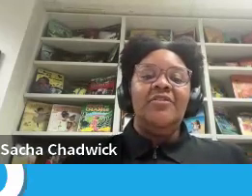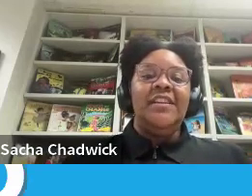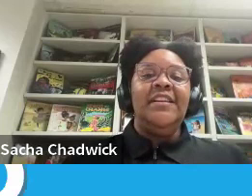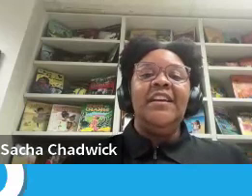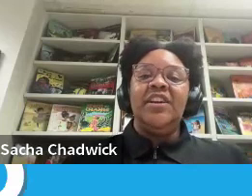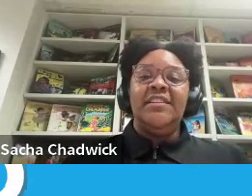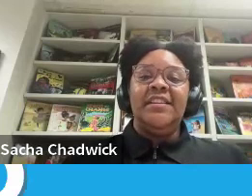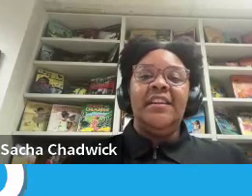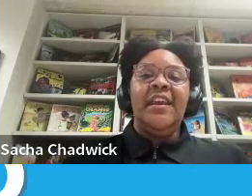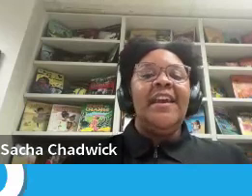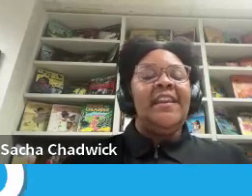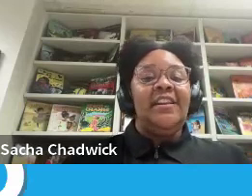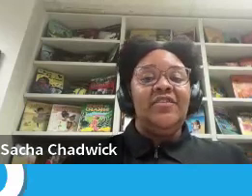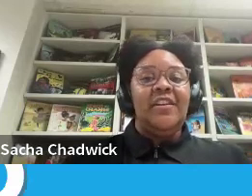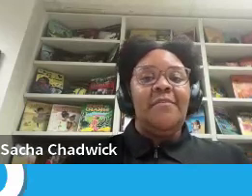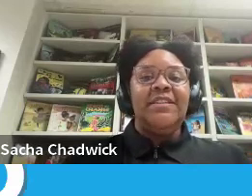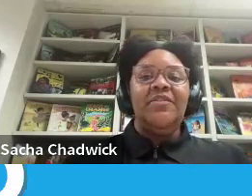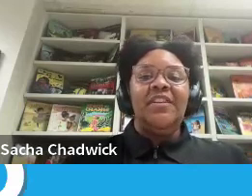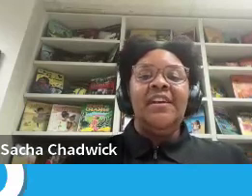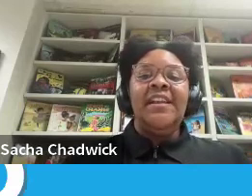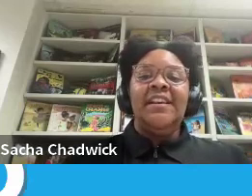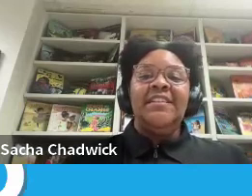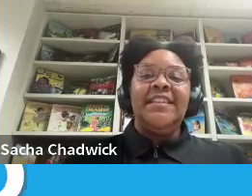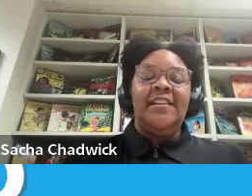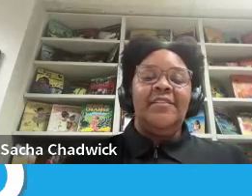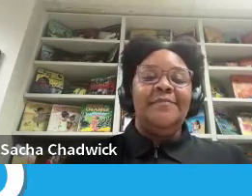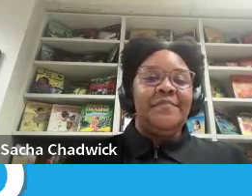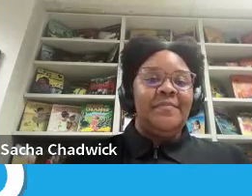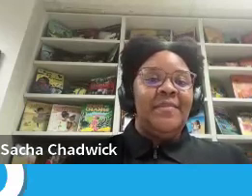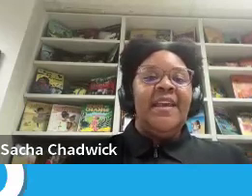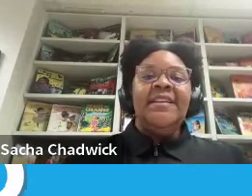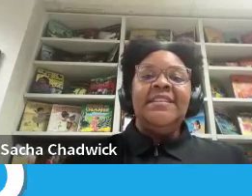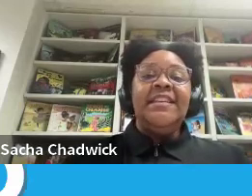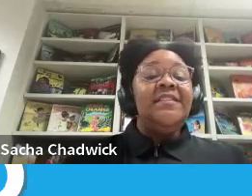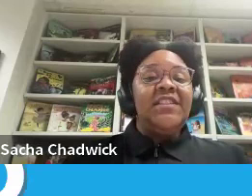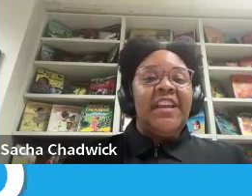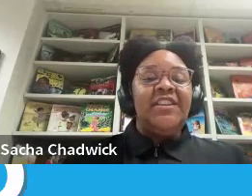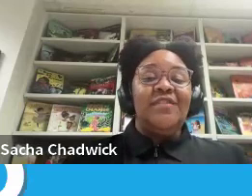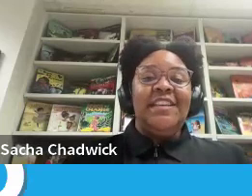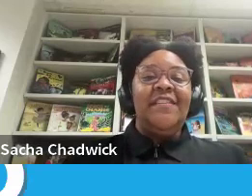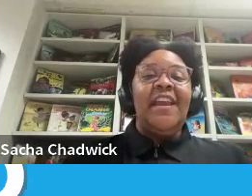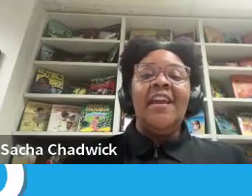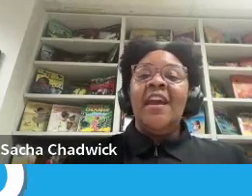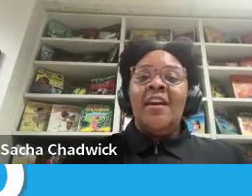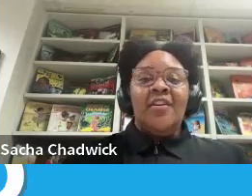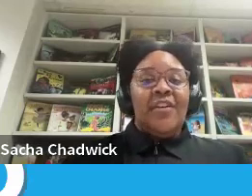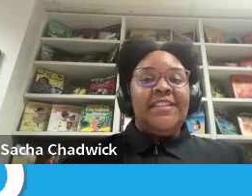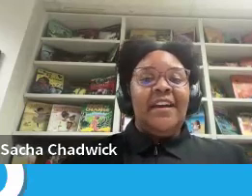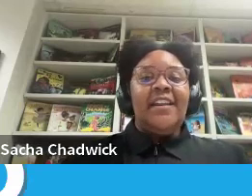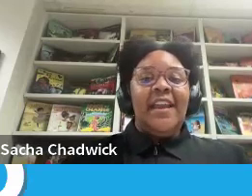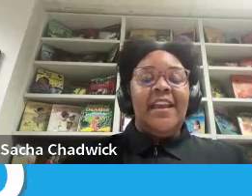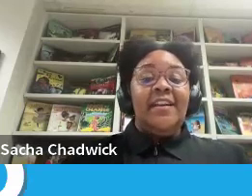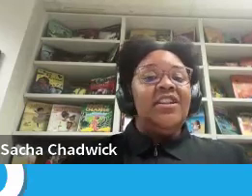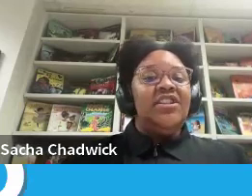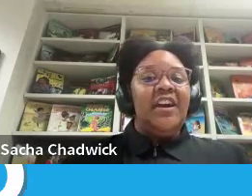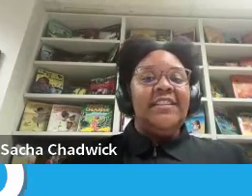Jen Cullerton Johnson and illustrated by Sonia Lynn Sadler. Seeds of Change received a Coretta